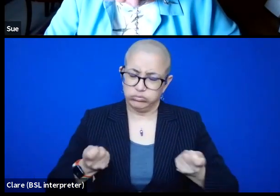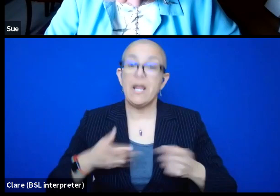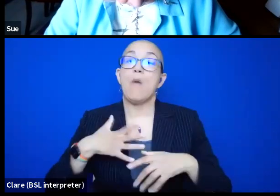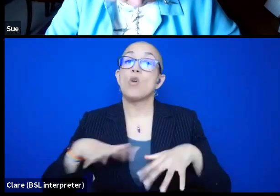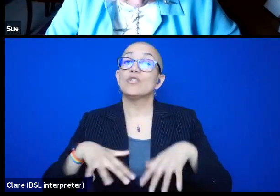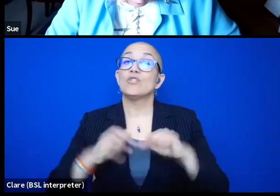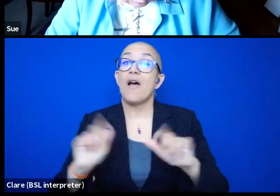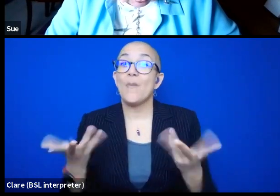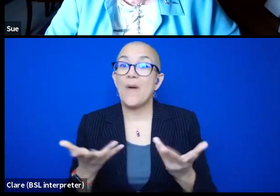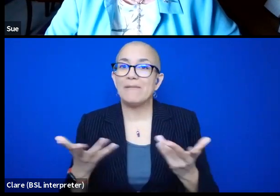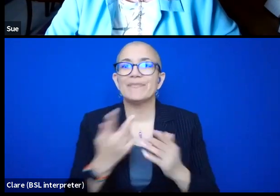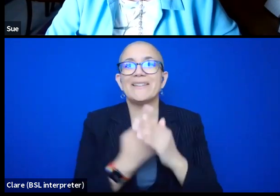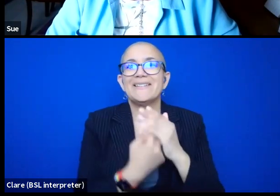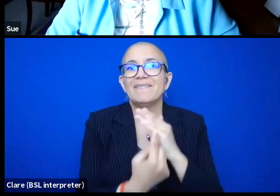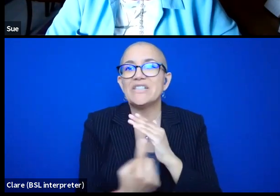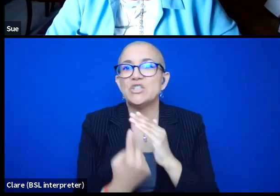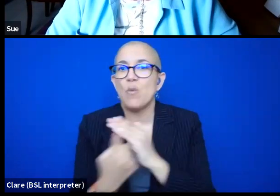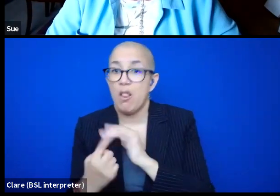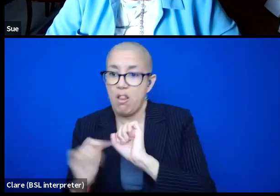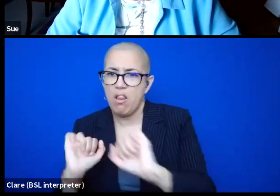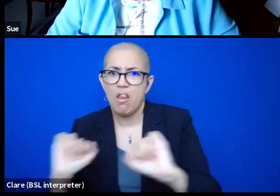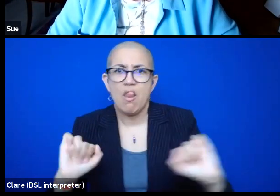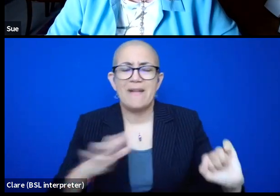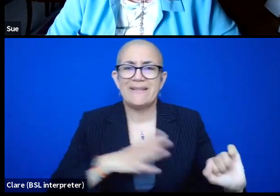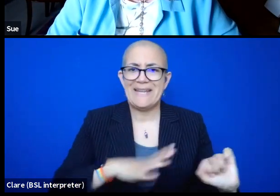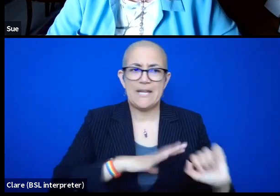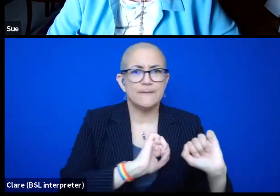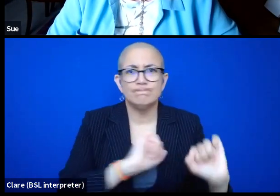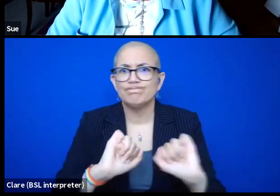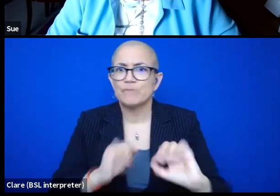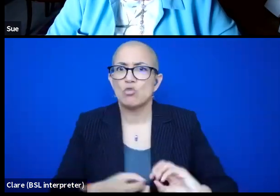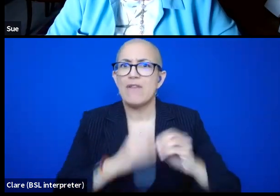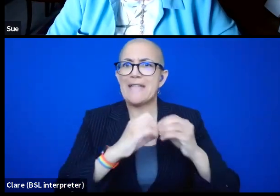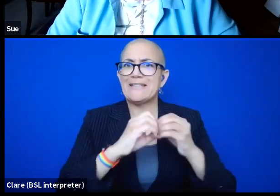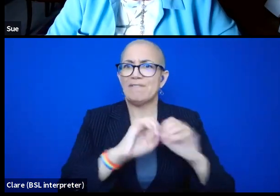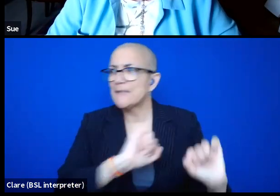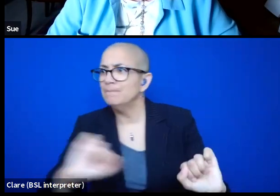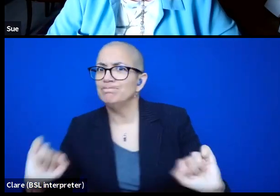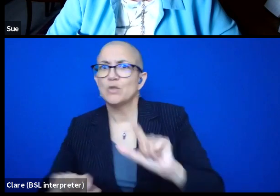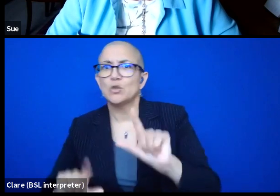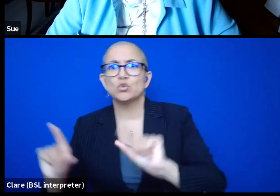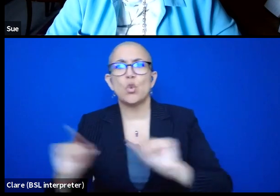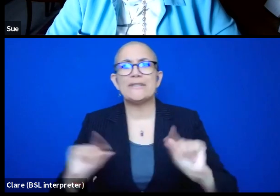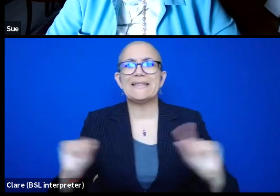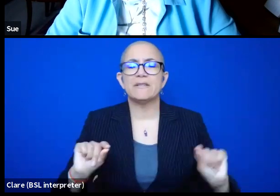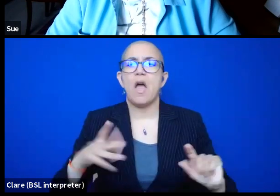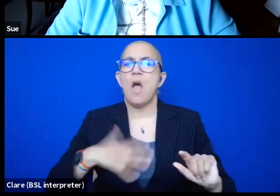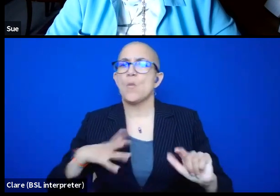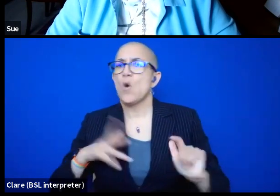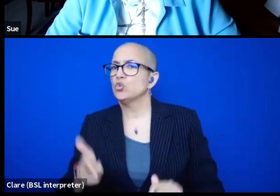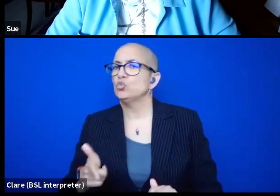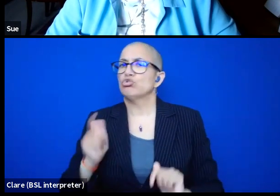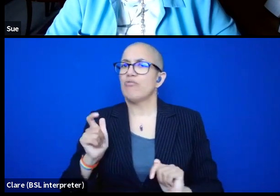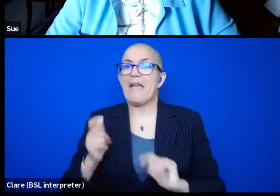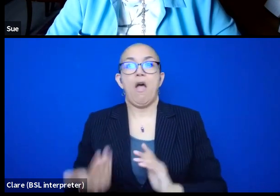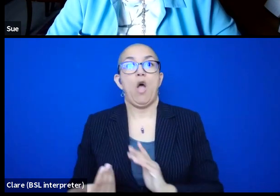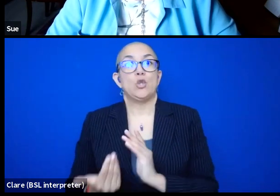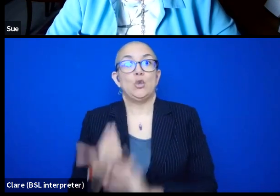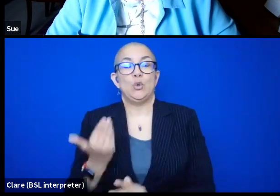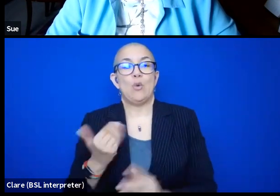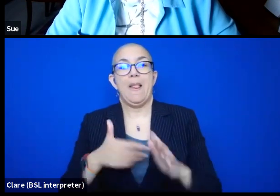individual, their needs, their creativity, their choices. I want to trigger a new liberal